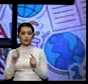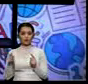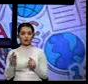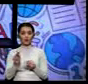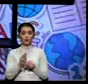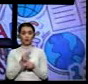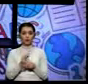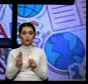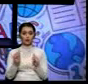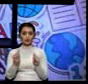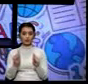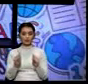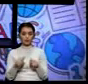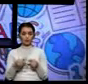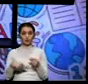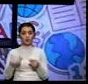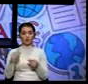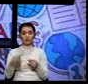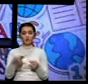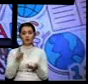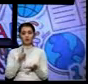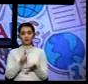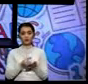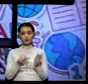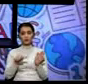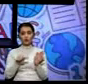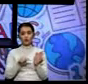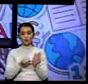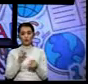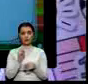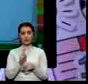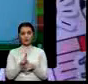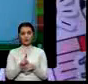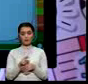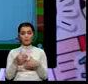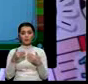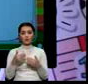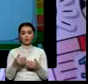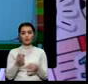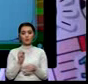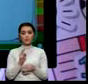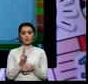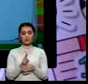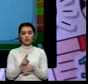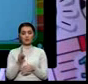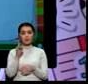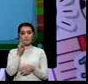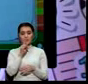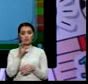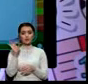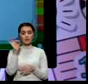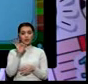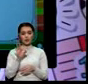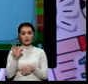olishingiz mumkin. Keyingi topshiriq 6-chi masala. Ushbu masalamiz benzin haqida